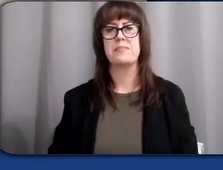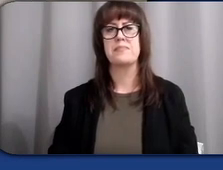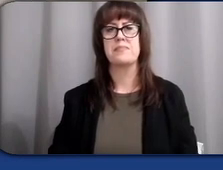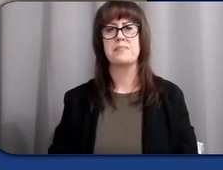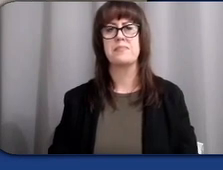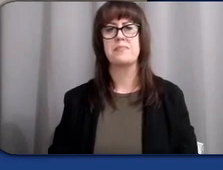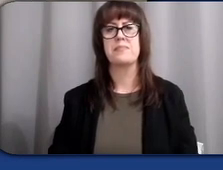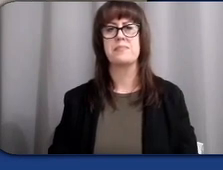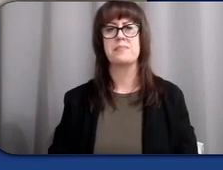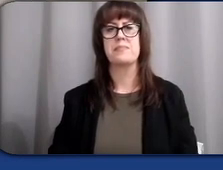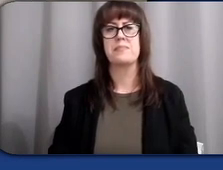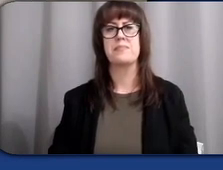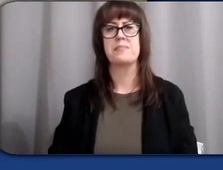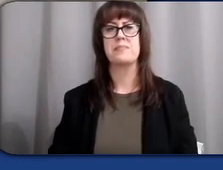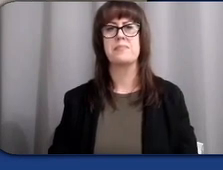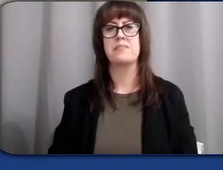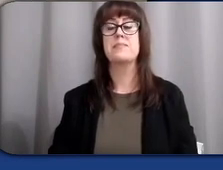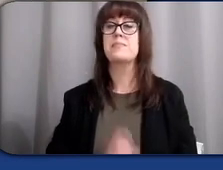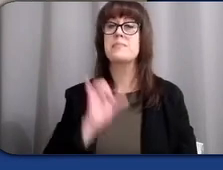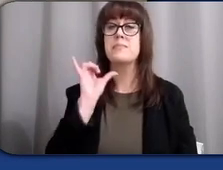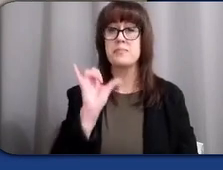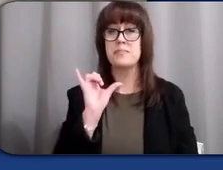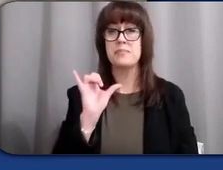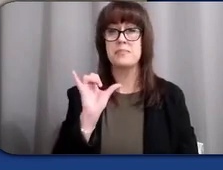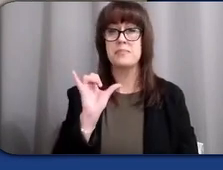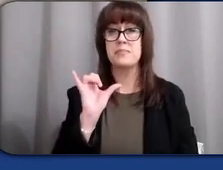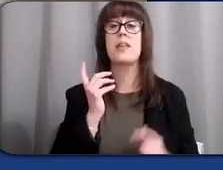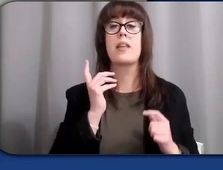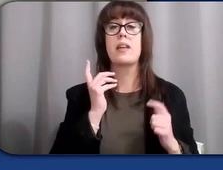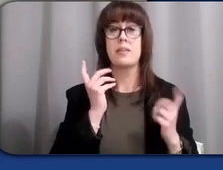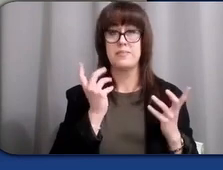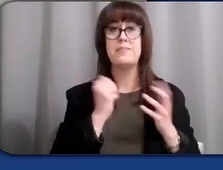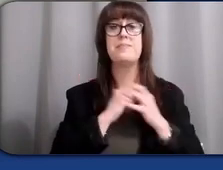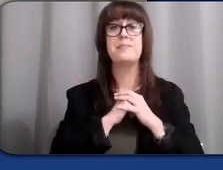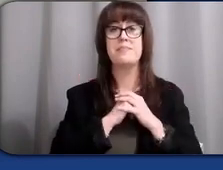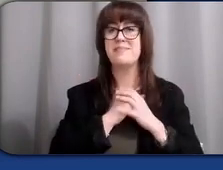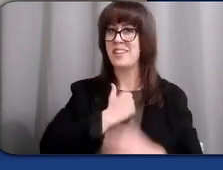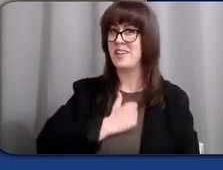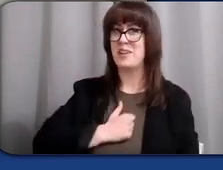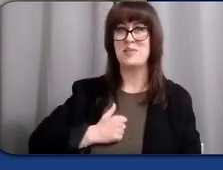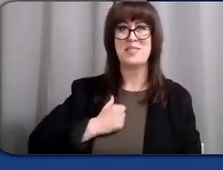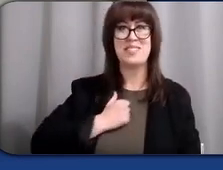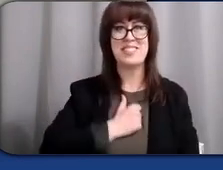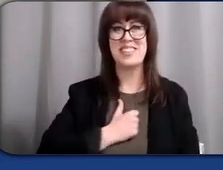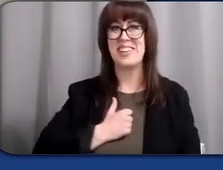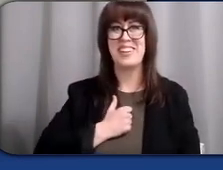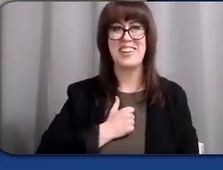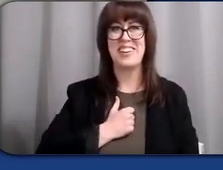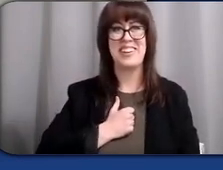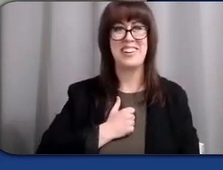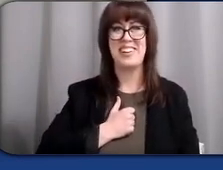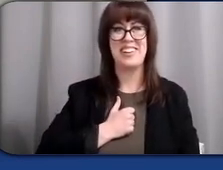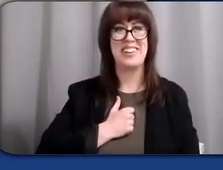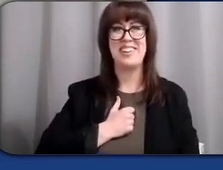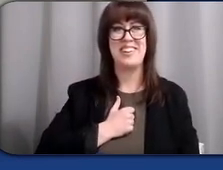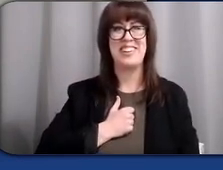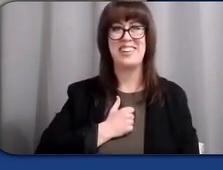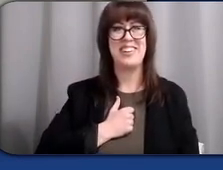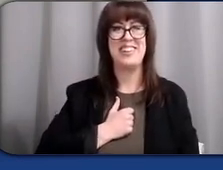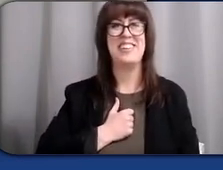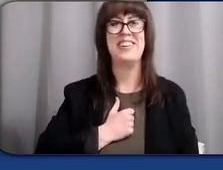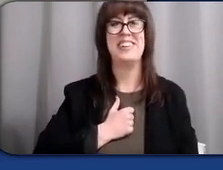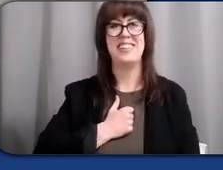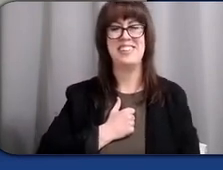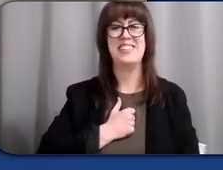I think what we can do is I can try walking. I'm sorry, I didn't know that I was going to take up so much of the screen,